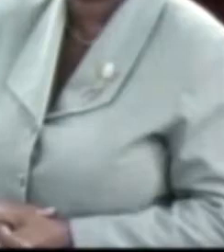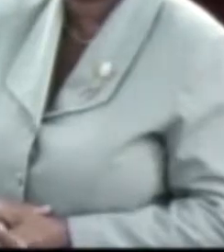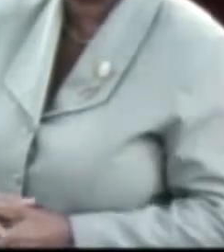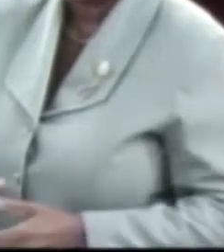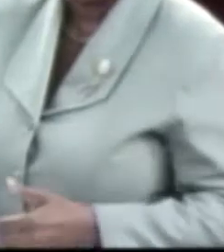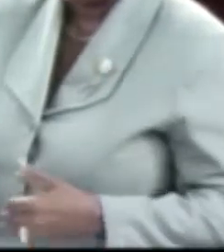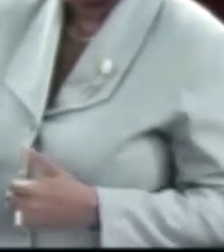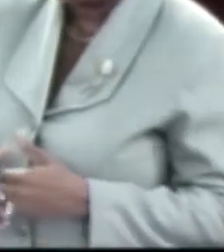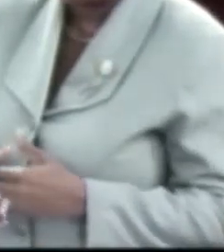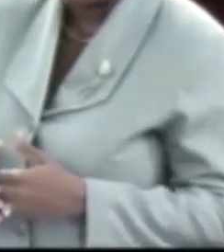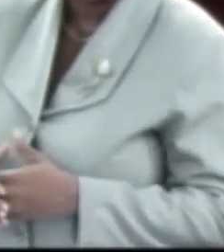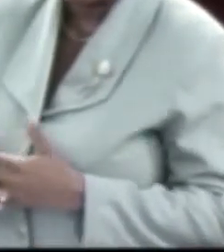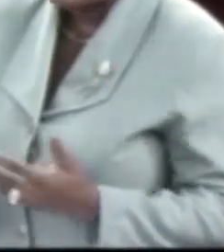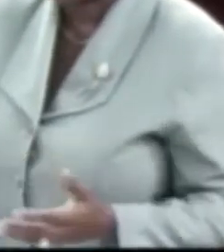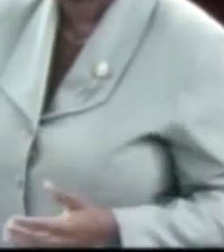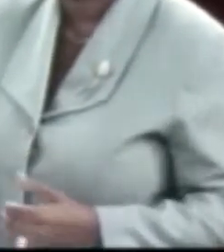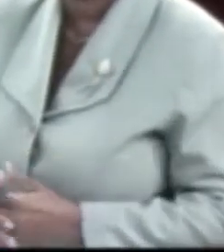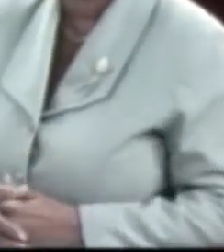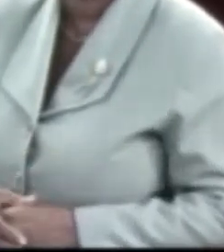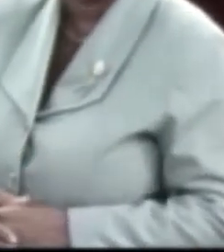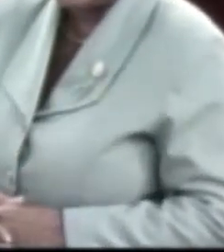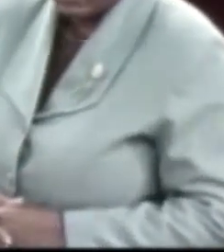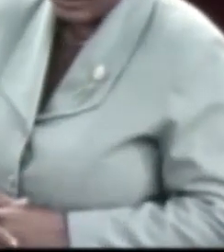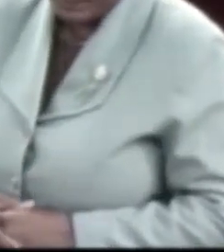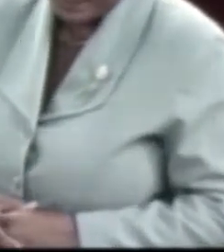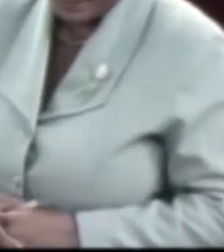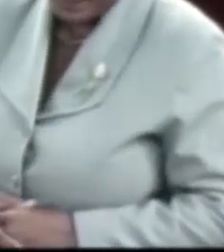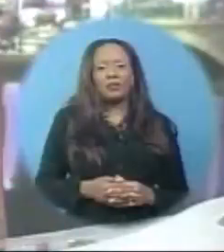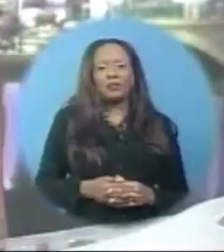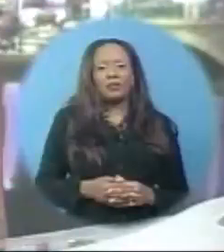affected. I know of many people who have been affected.